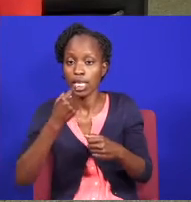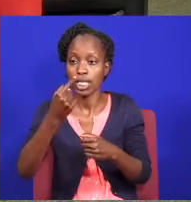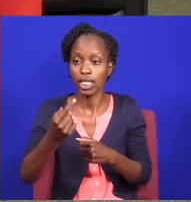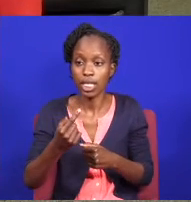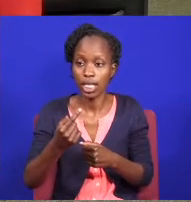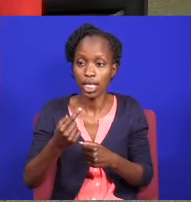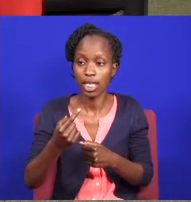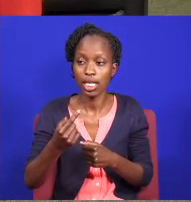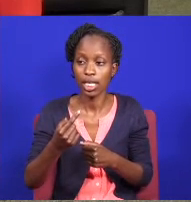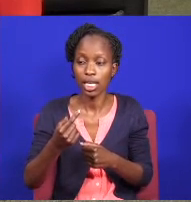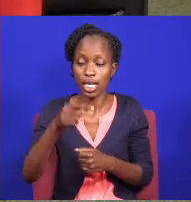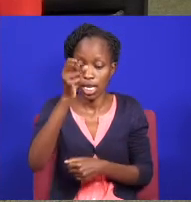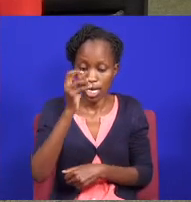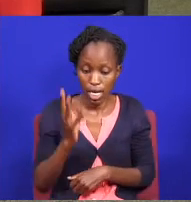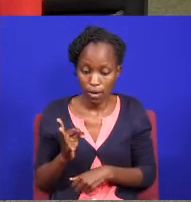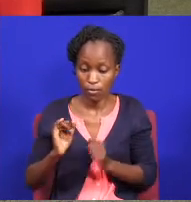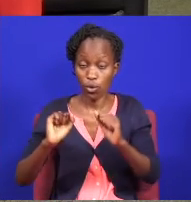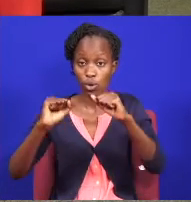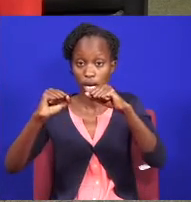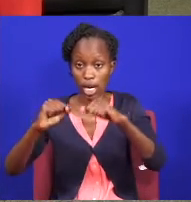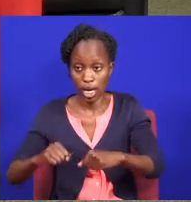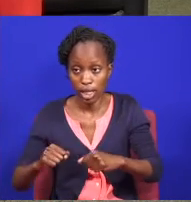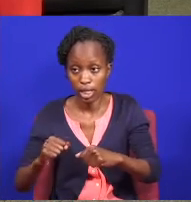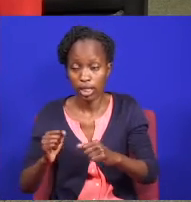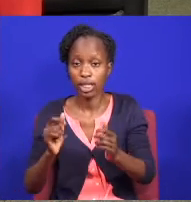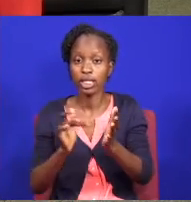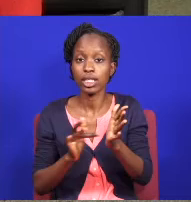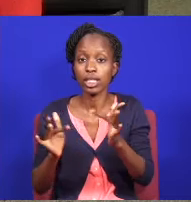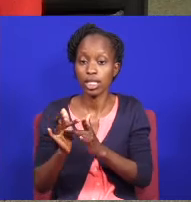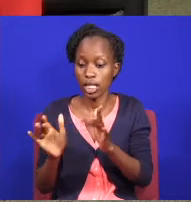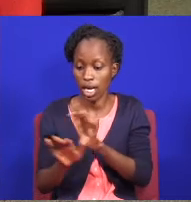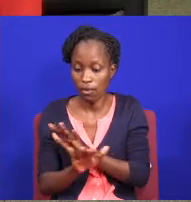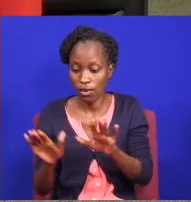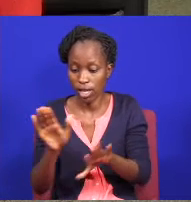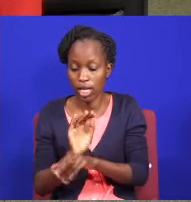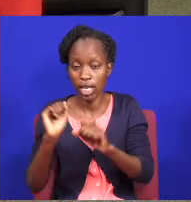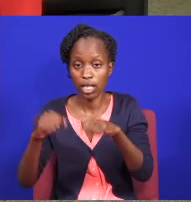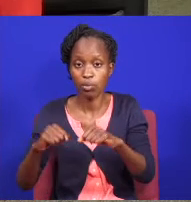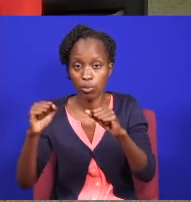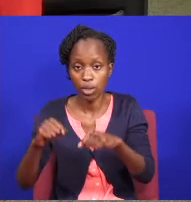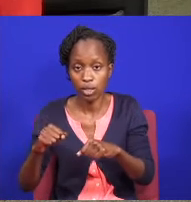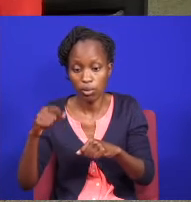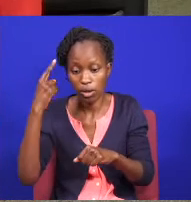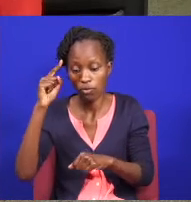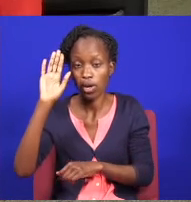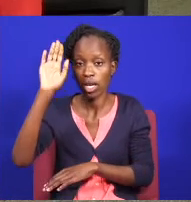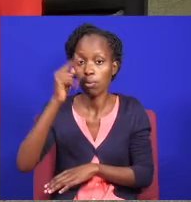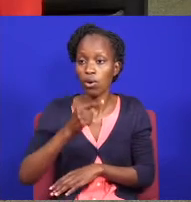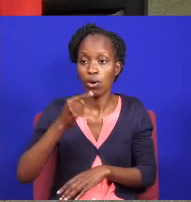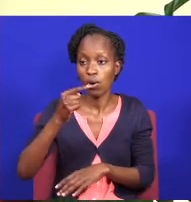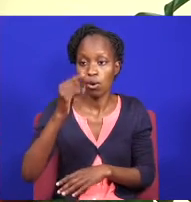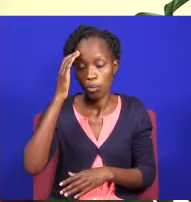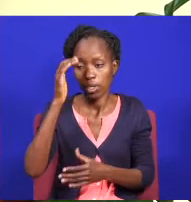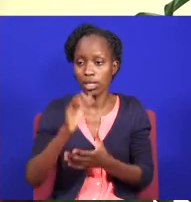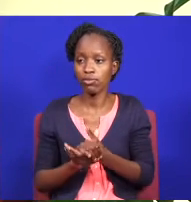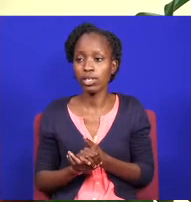Mm-hmm. It says, if you can, Jesus said, everything is possible for him who believes. Thank you so